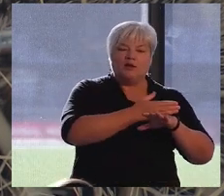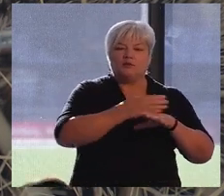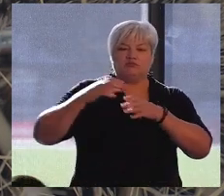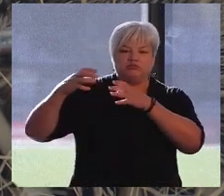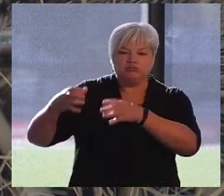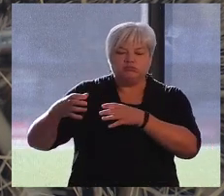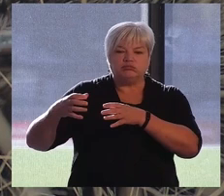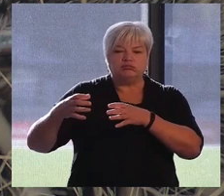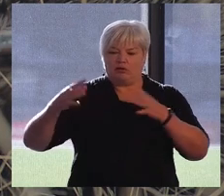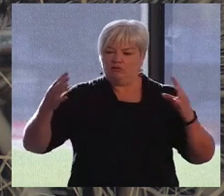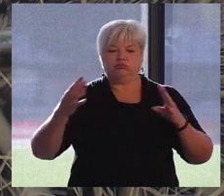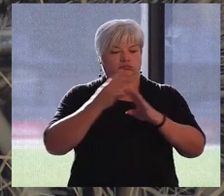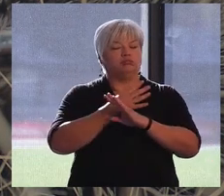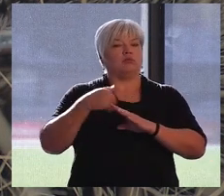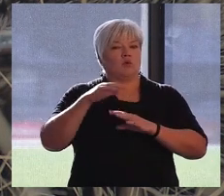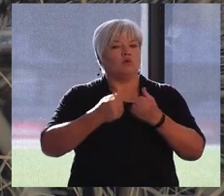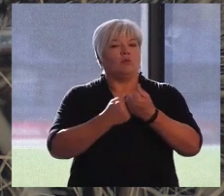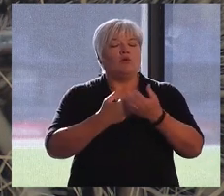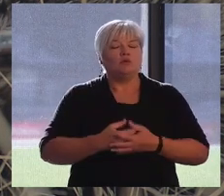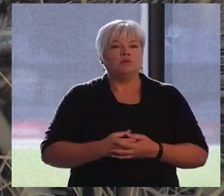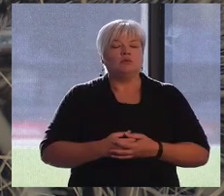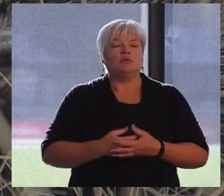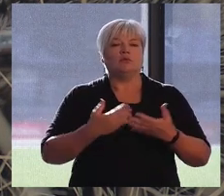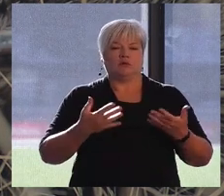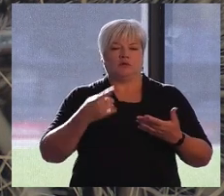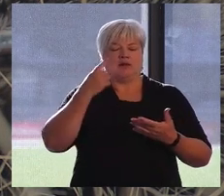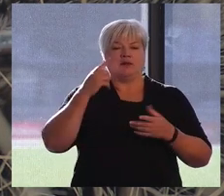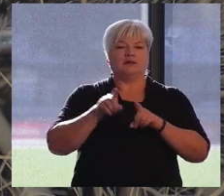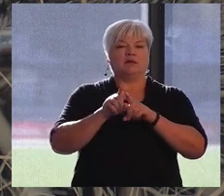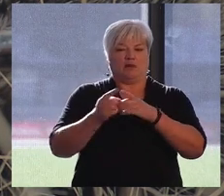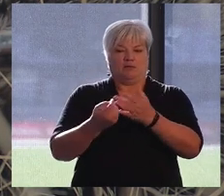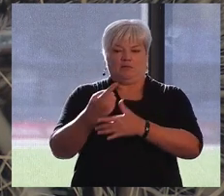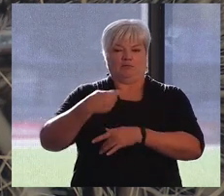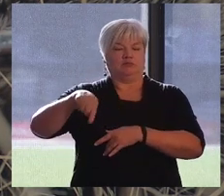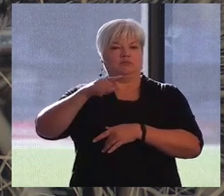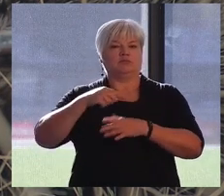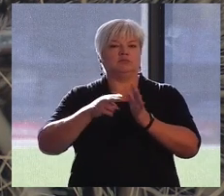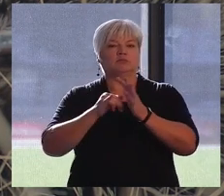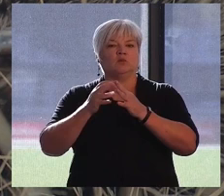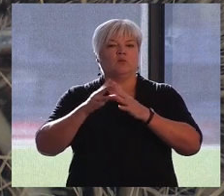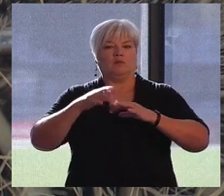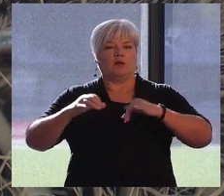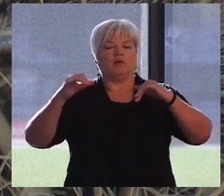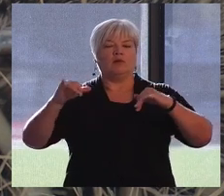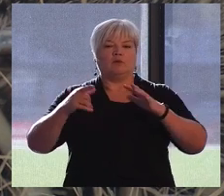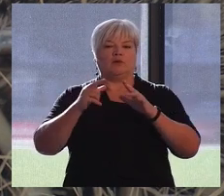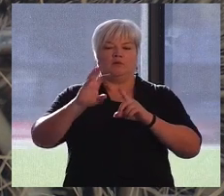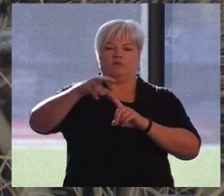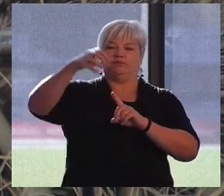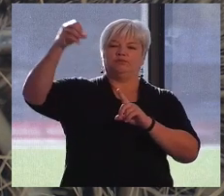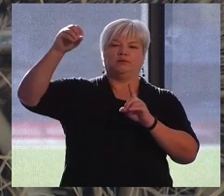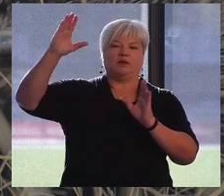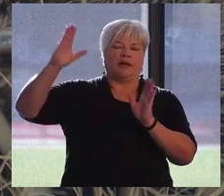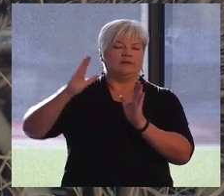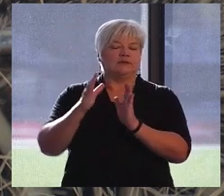that. And we saw the same thing happen in our state parliament with our emissions reduction targets. So we had bipartisan support for a